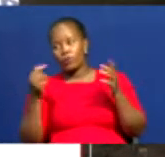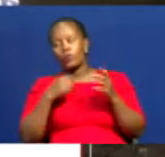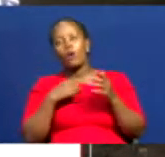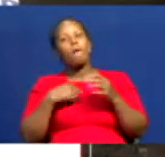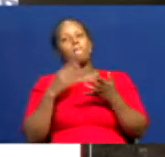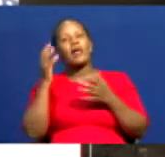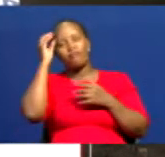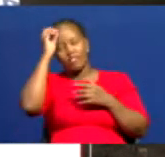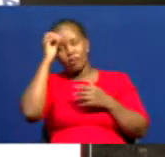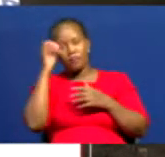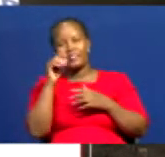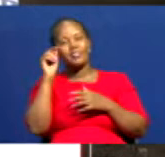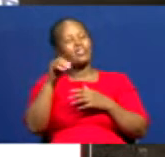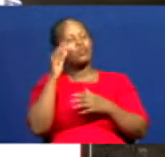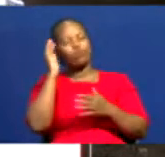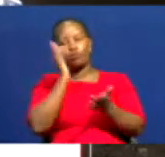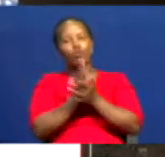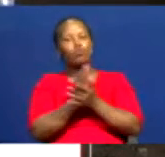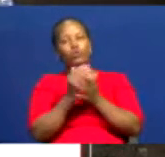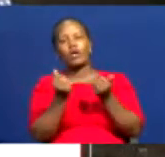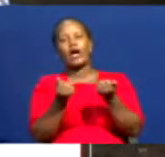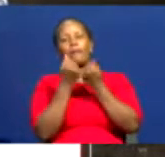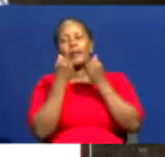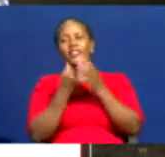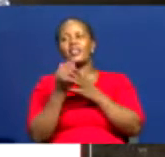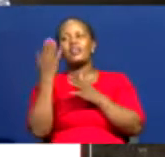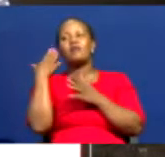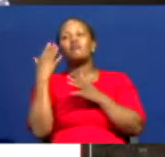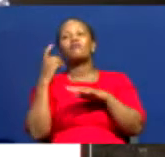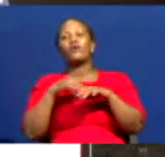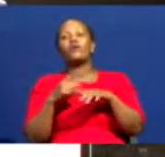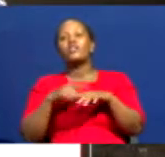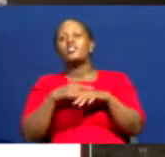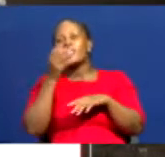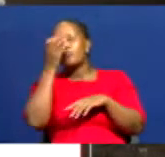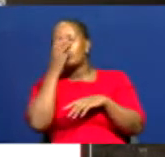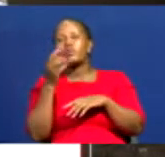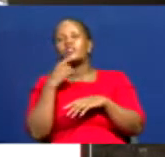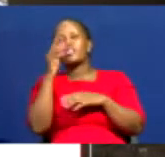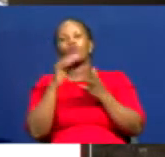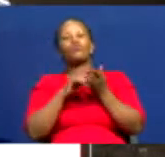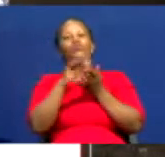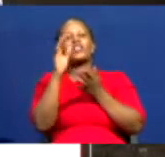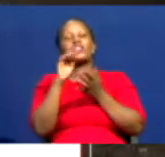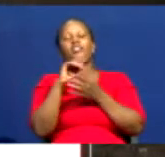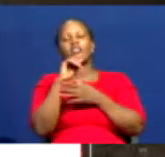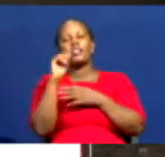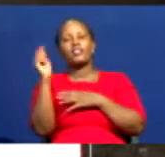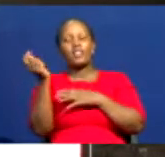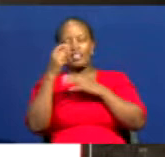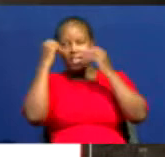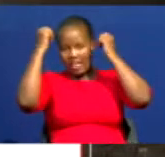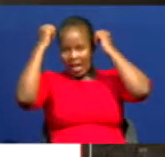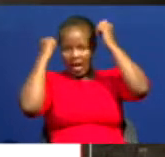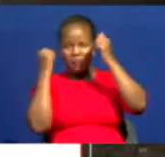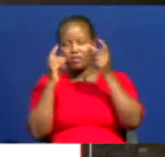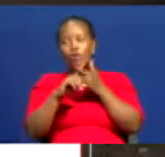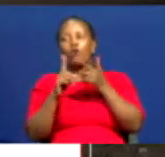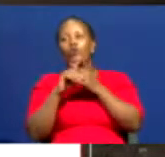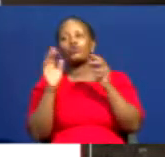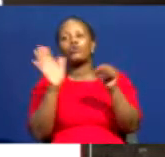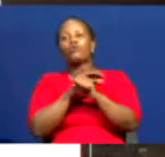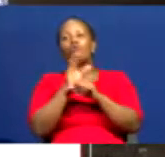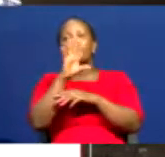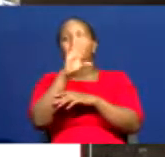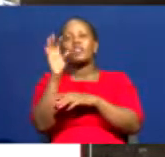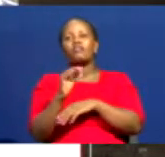optimistic that will happen. Because the other time when he said he will send the Kenya Army and the entire security of Kenya to